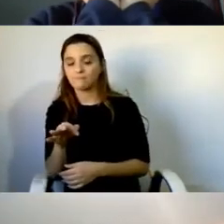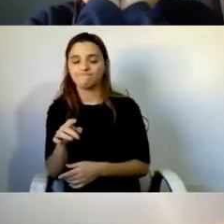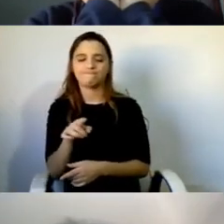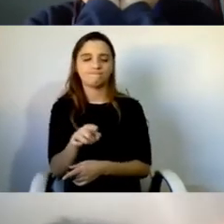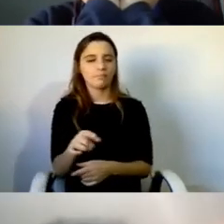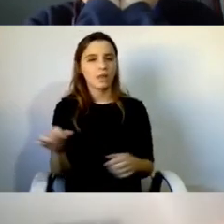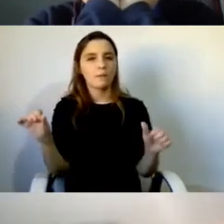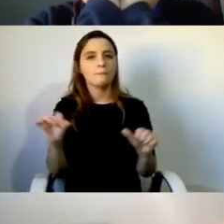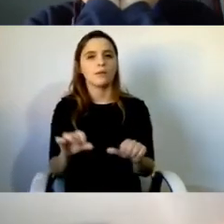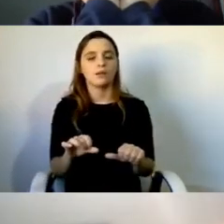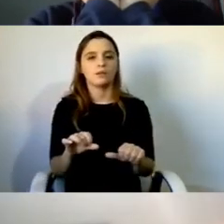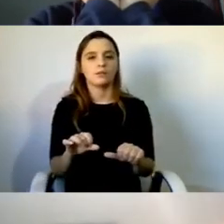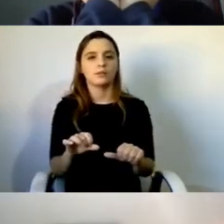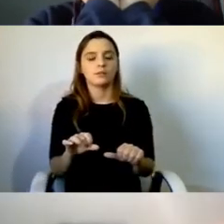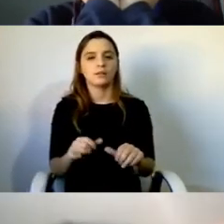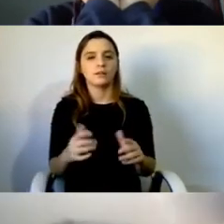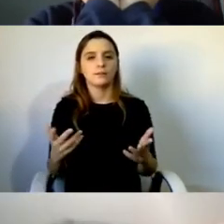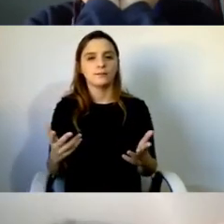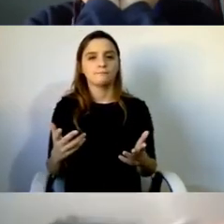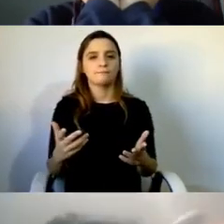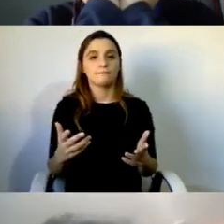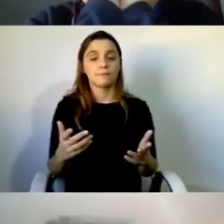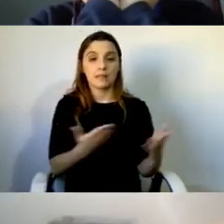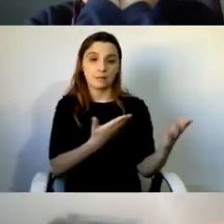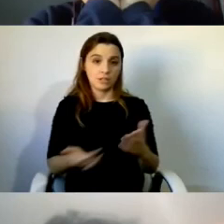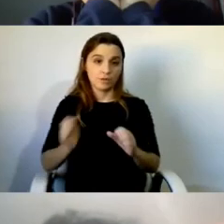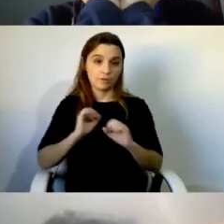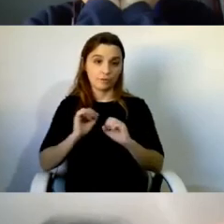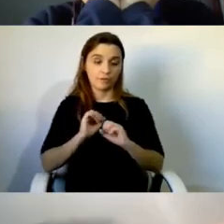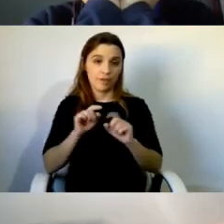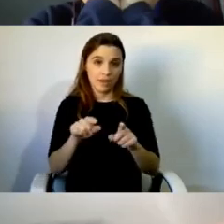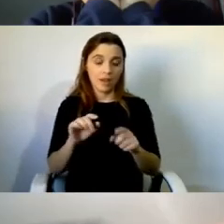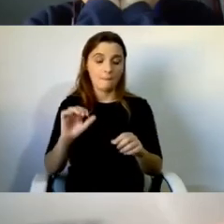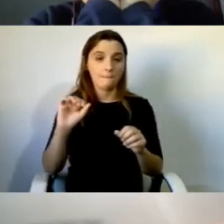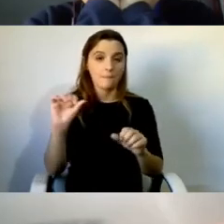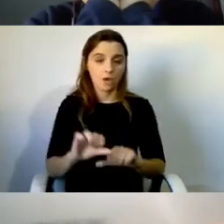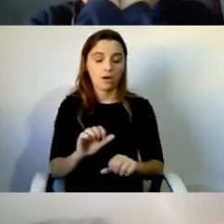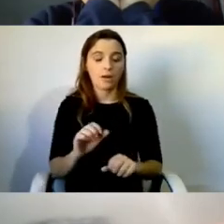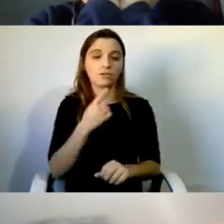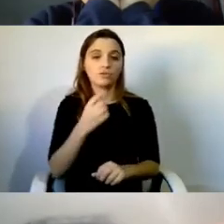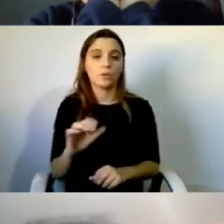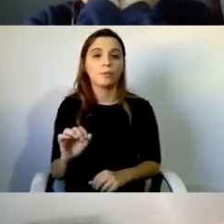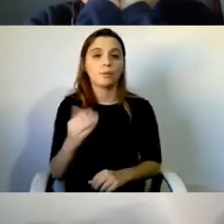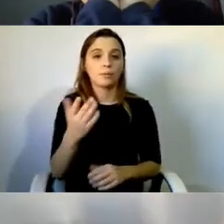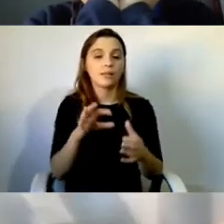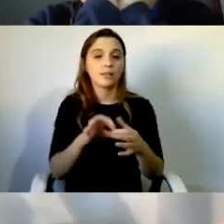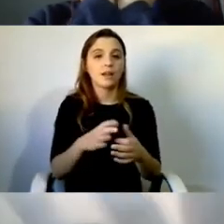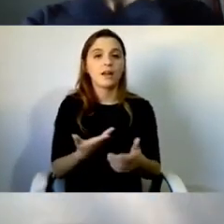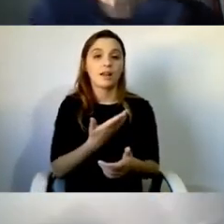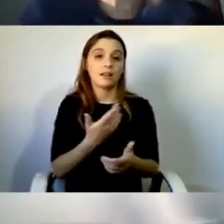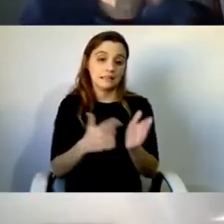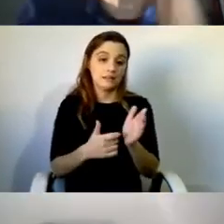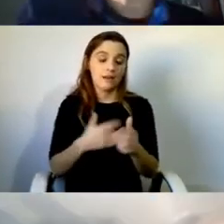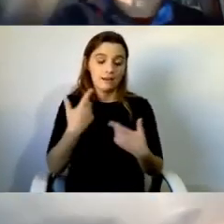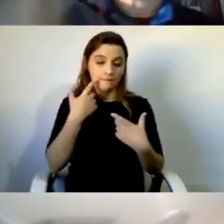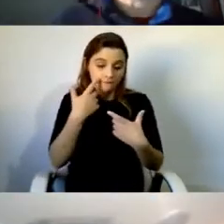in my whole presentation. The first one is the physical dependence due to the impairment.